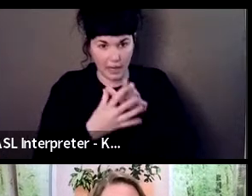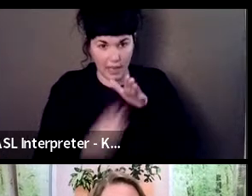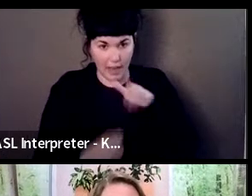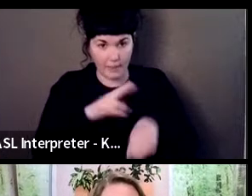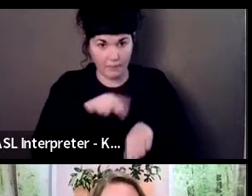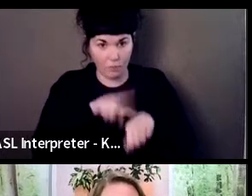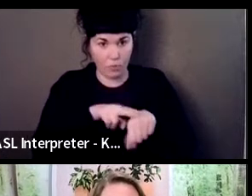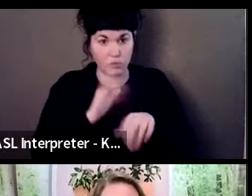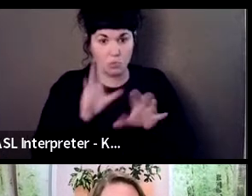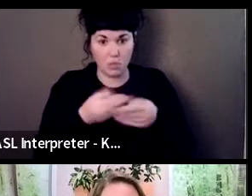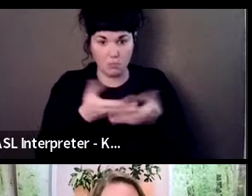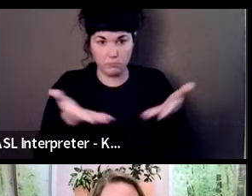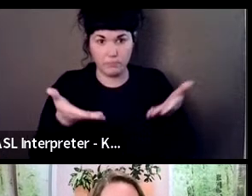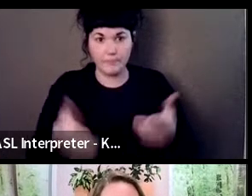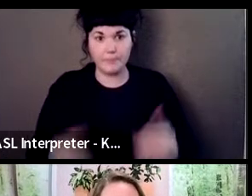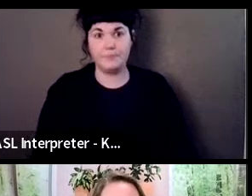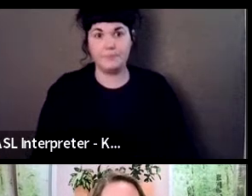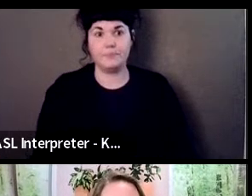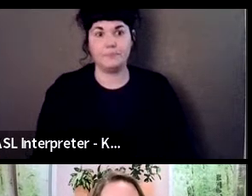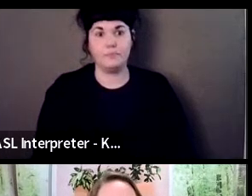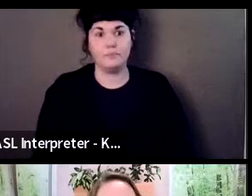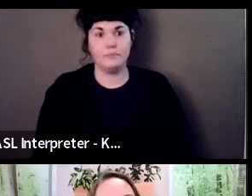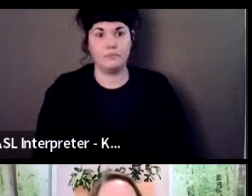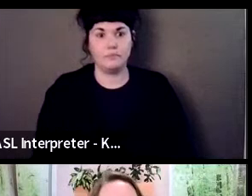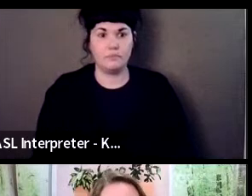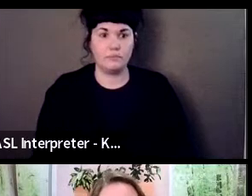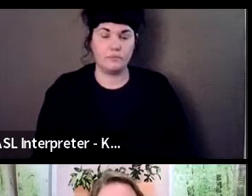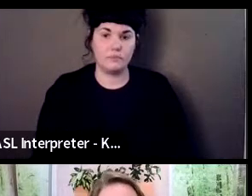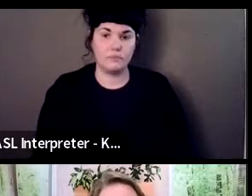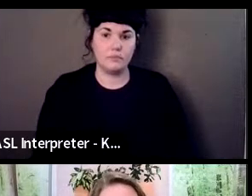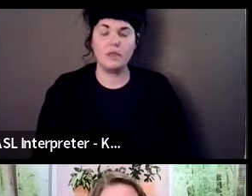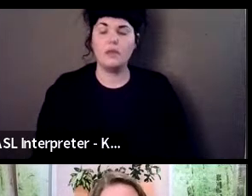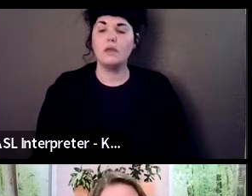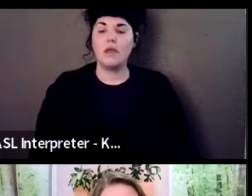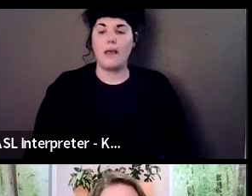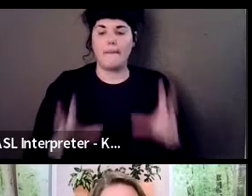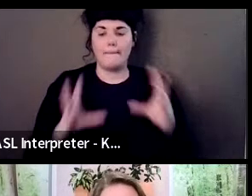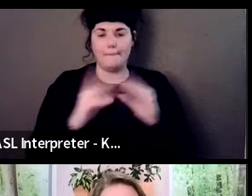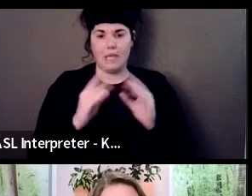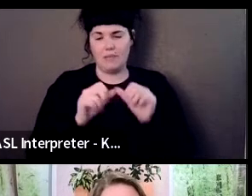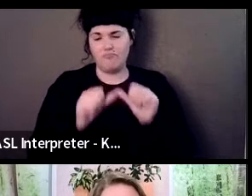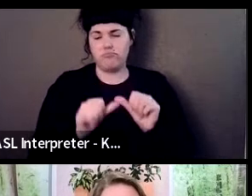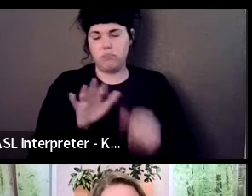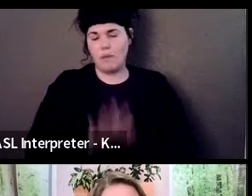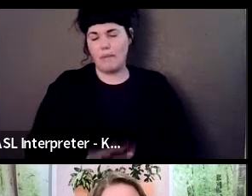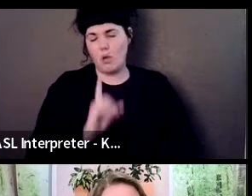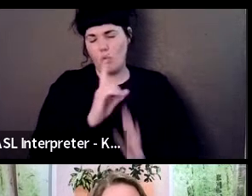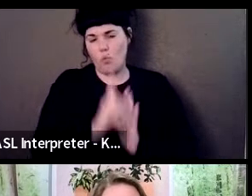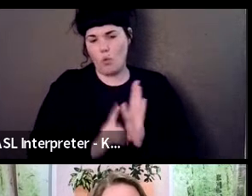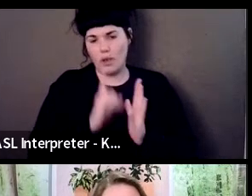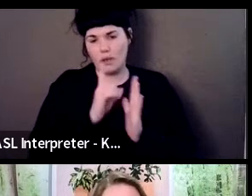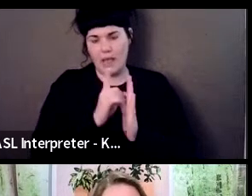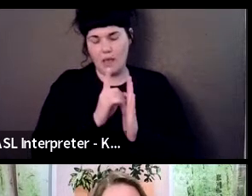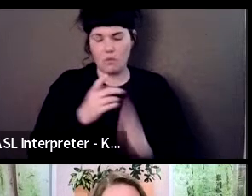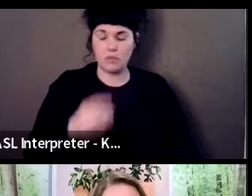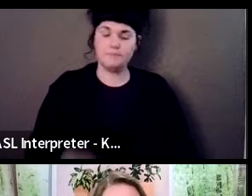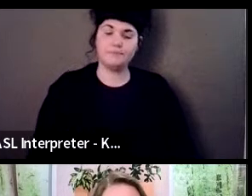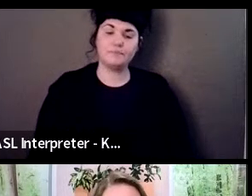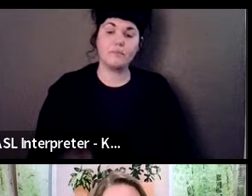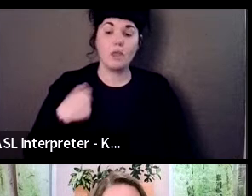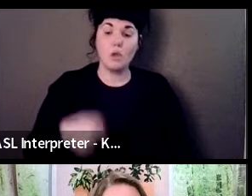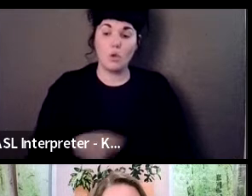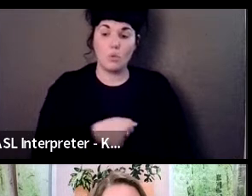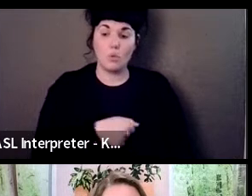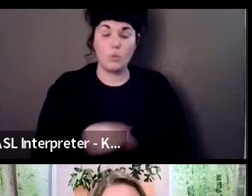The rest of the hour, and we spent about an hour talking about how do